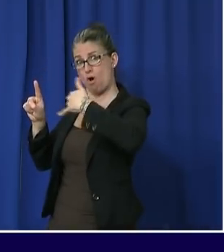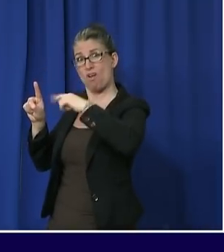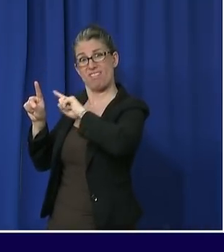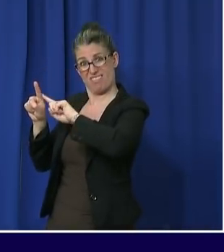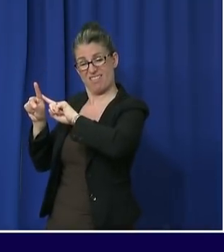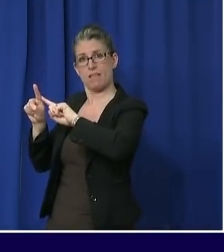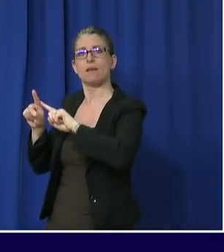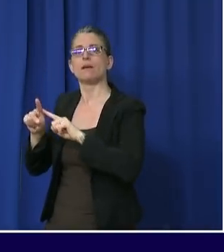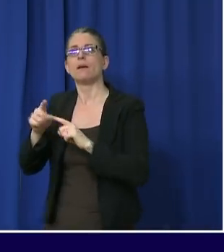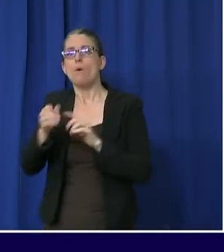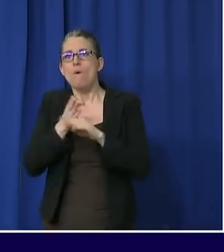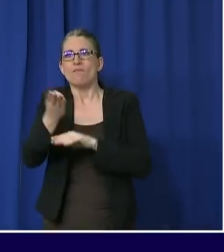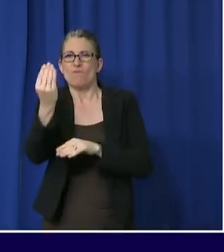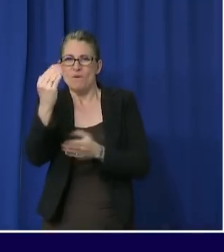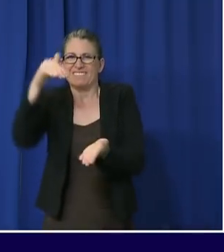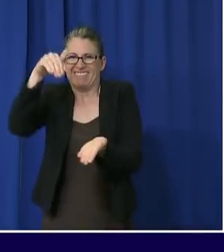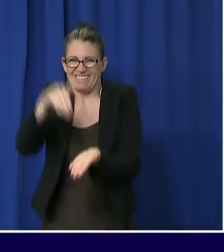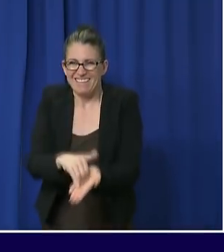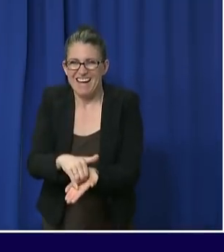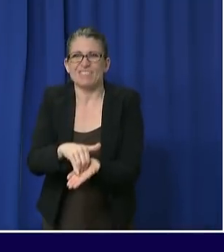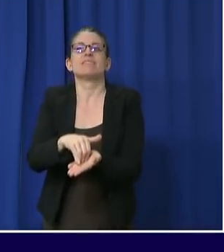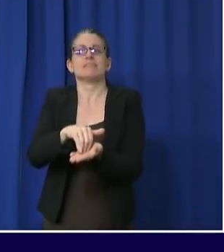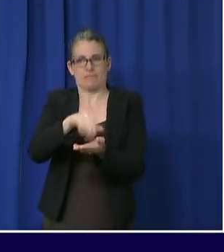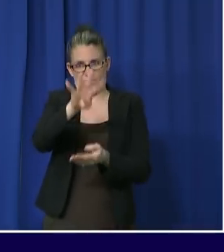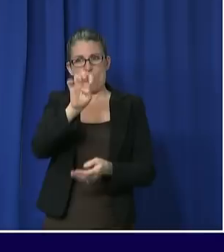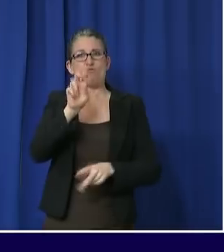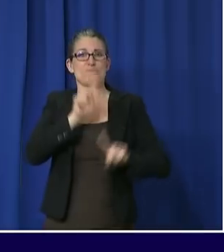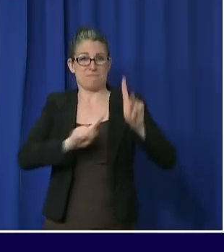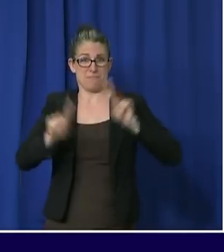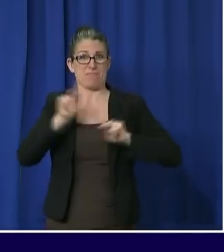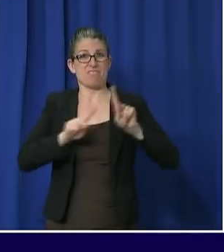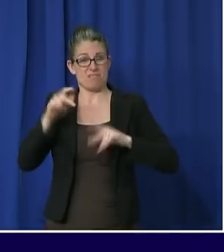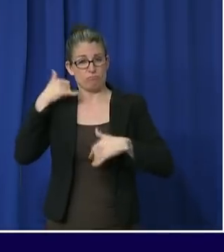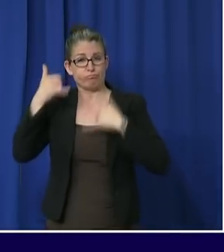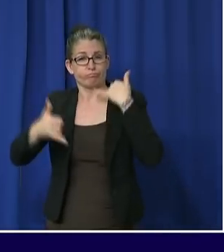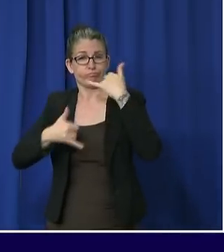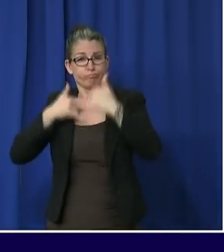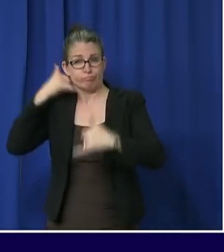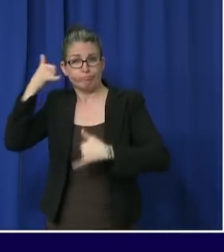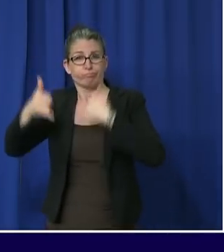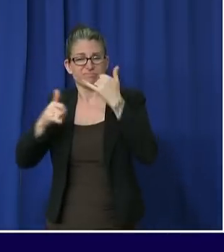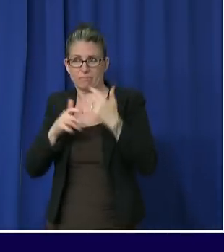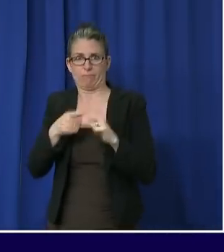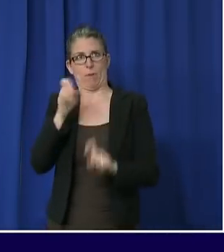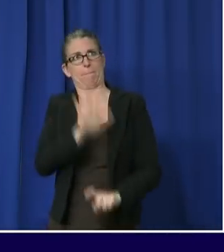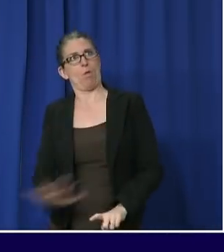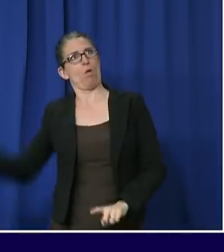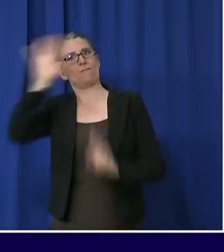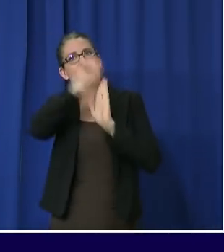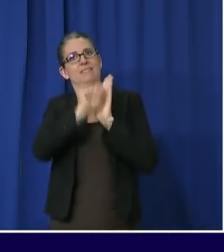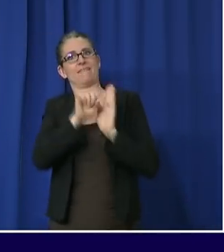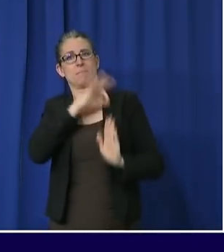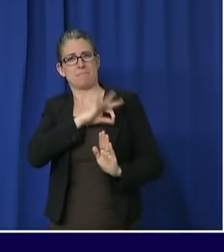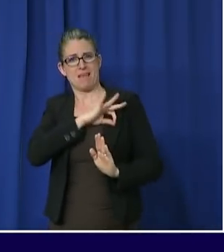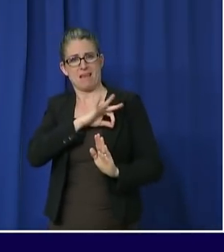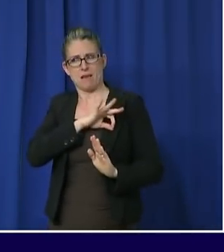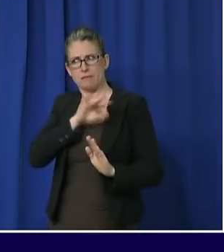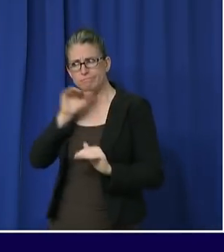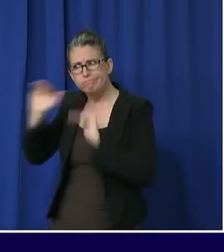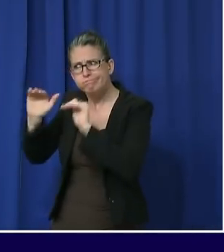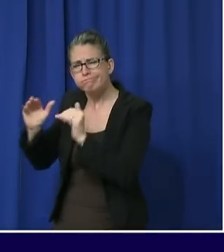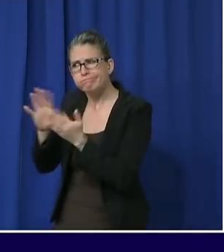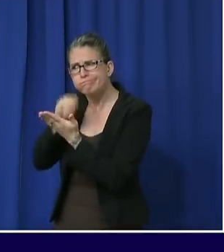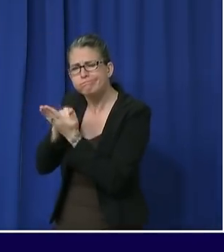14,400 calls from Maine people across the state, asking and answering questions about the coronavirus